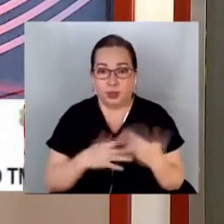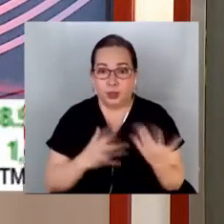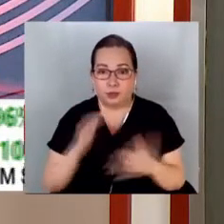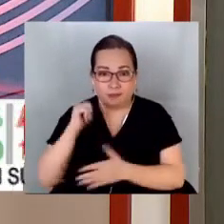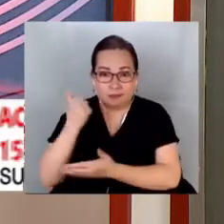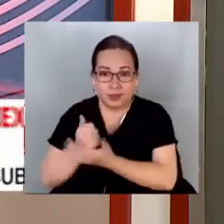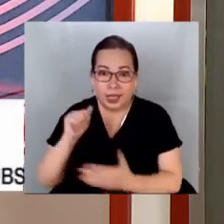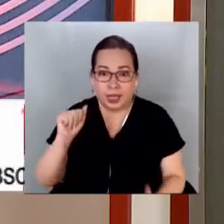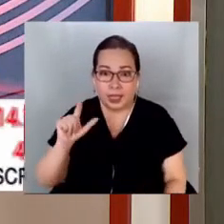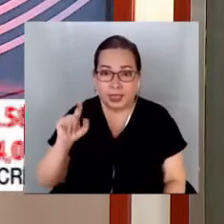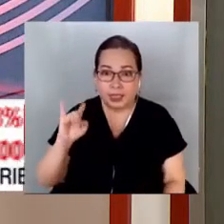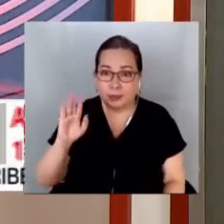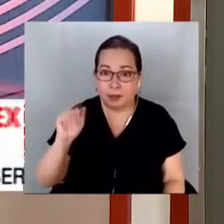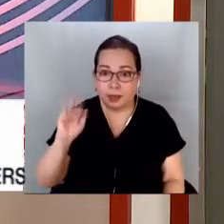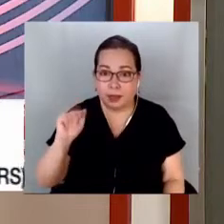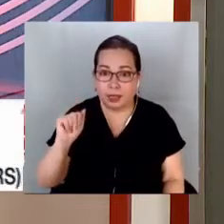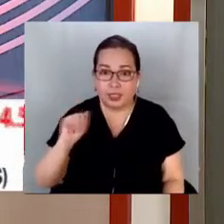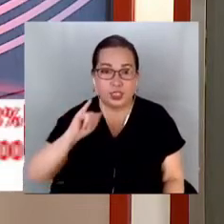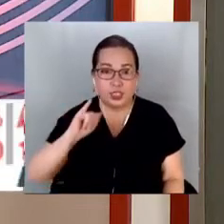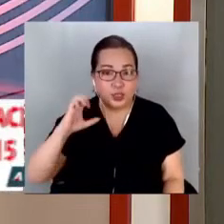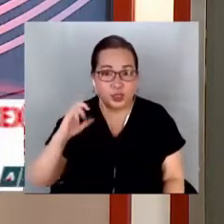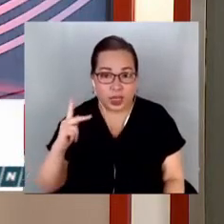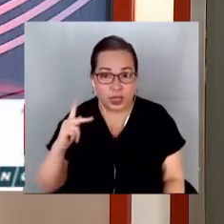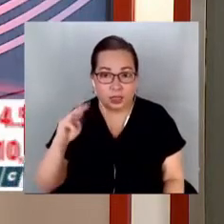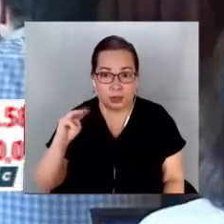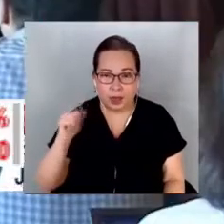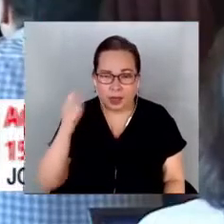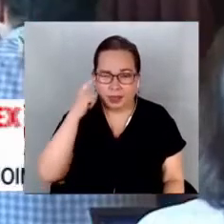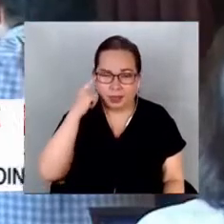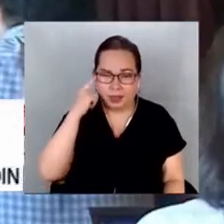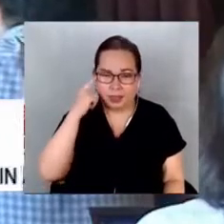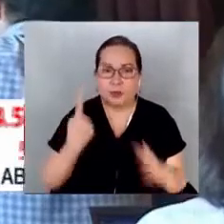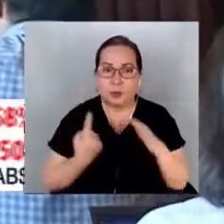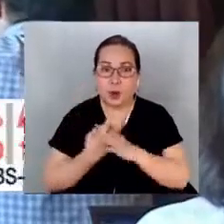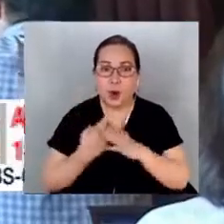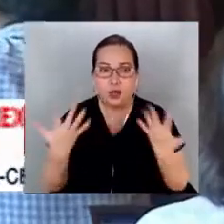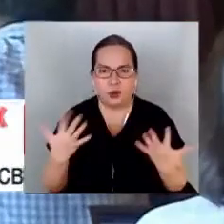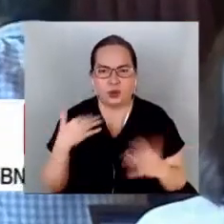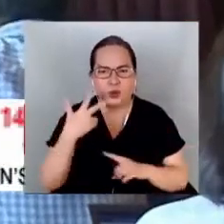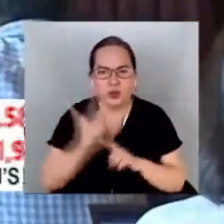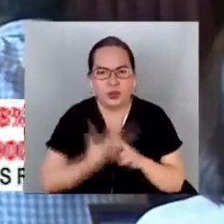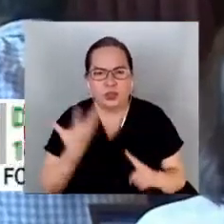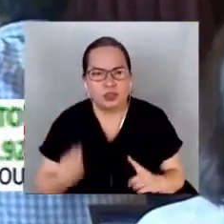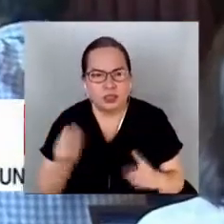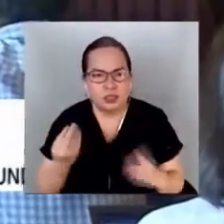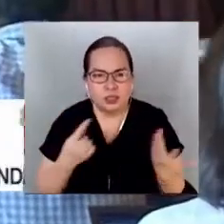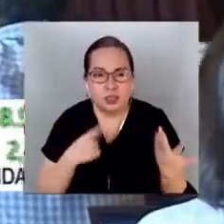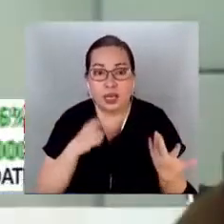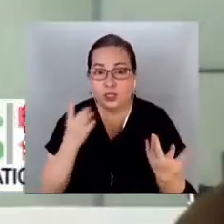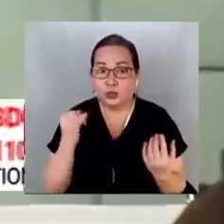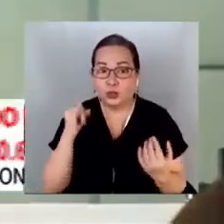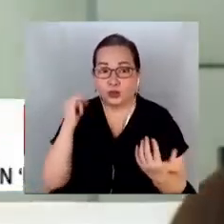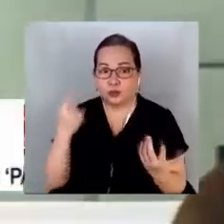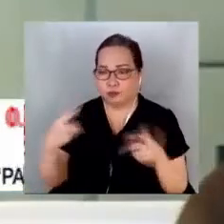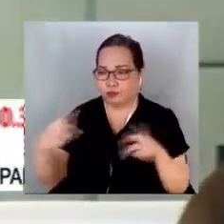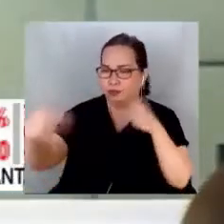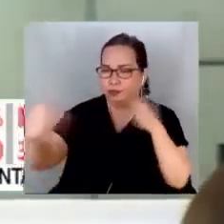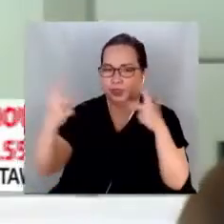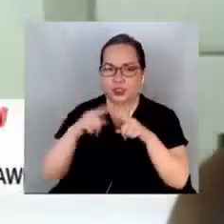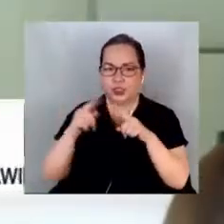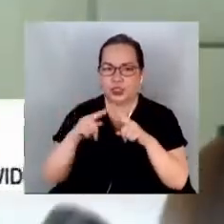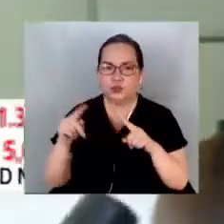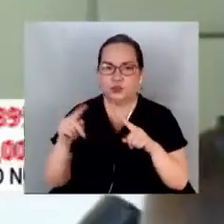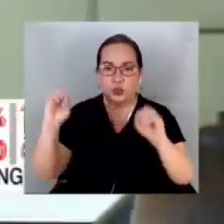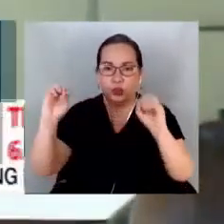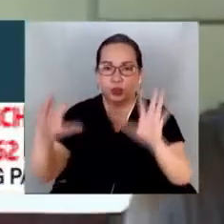after disappearing from public view for nearly 3 months. Ma met 100 rural teachers in China via a live video meeting on Wednesday